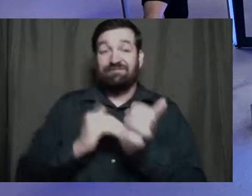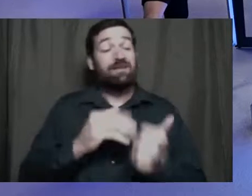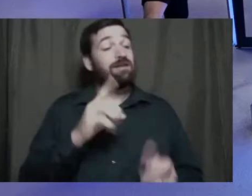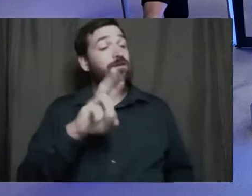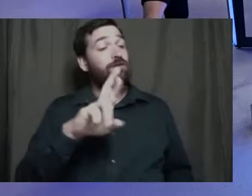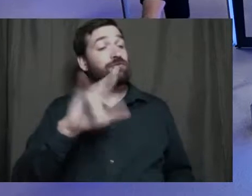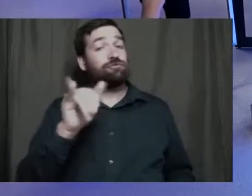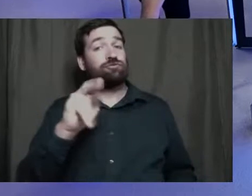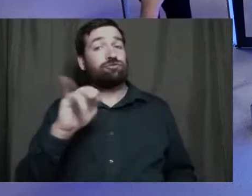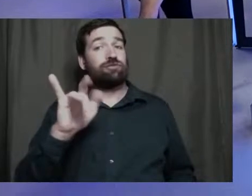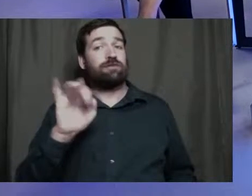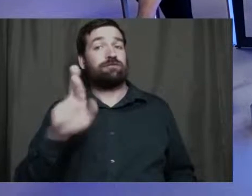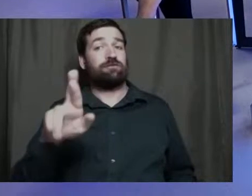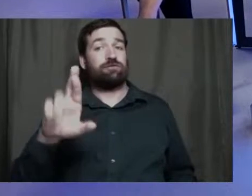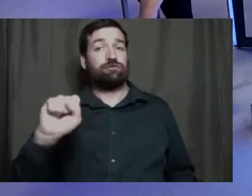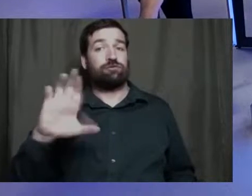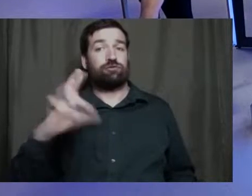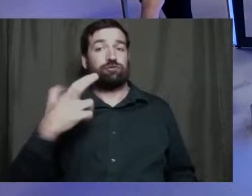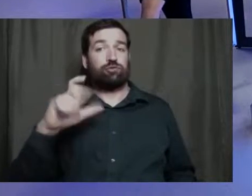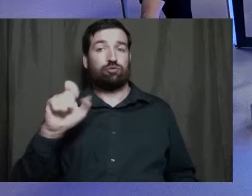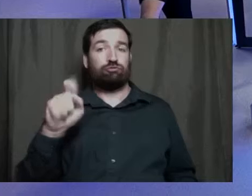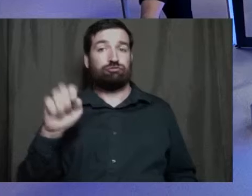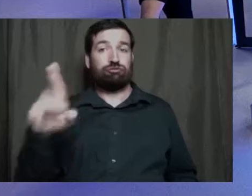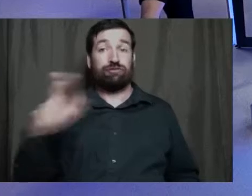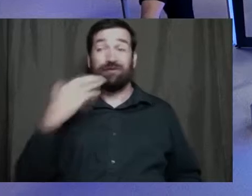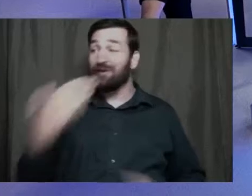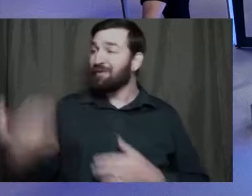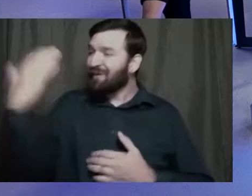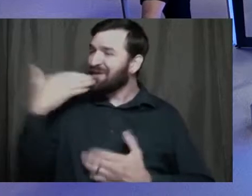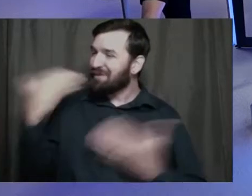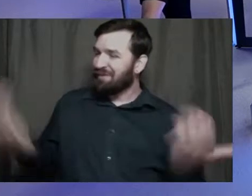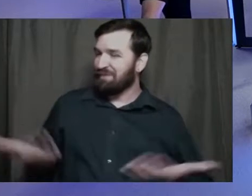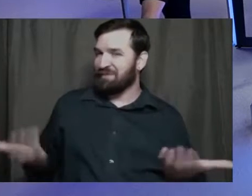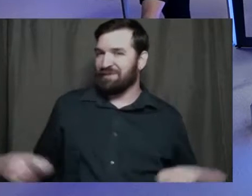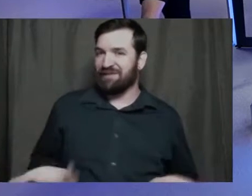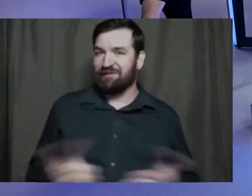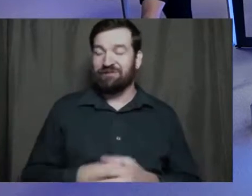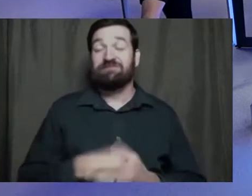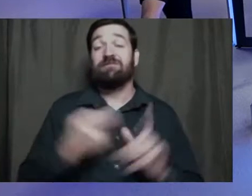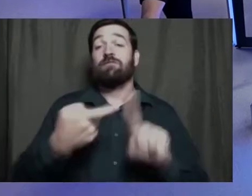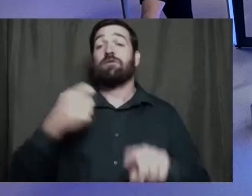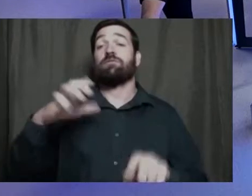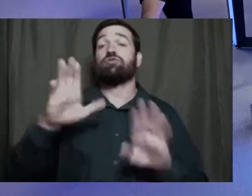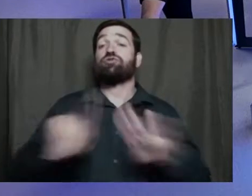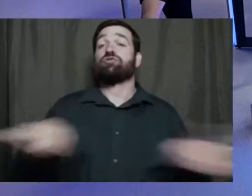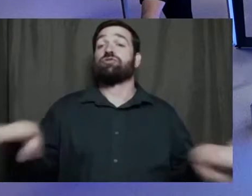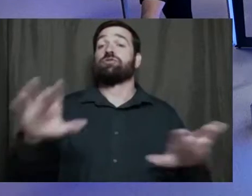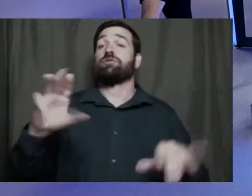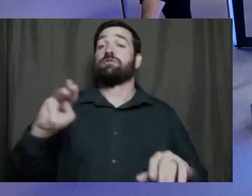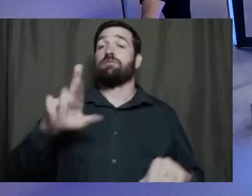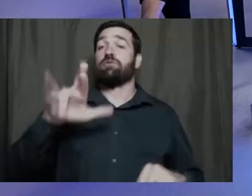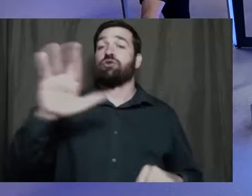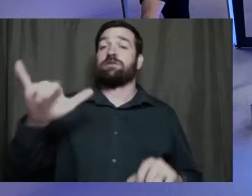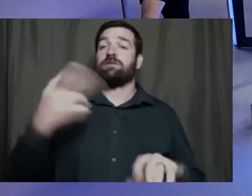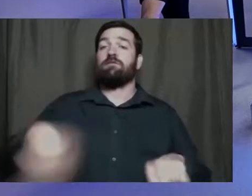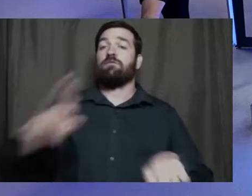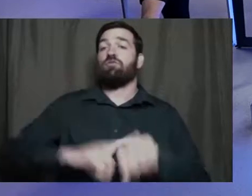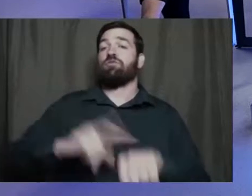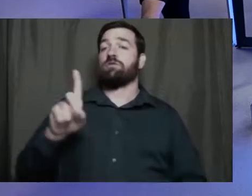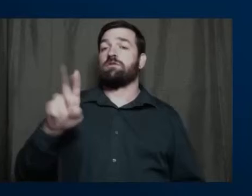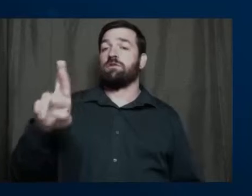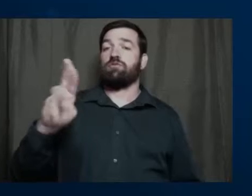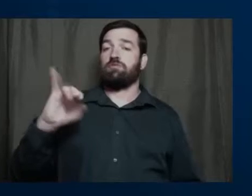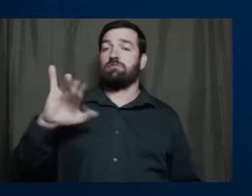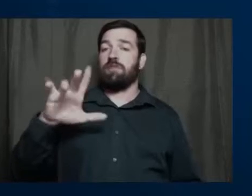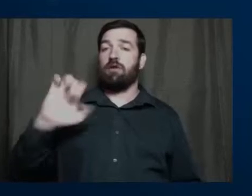I'm good. Good morning. Thanks for having me today. Glad you are with us from Children's Mercy, and of course, Dr. Michael Lewis. We got a lot of back